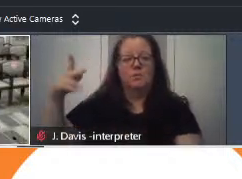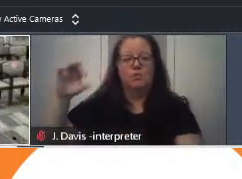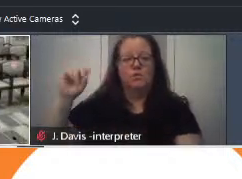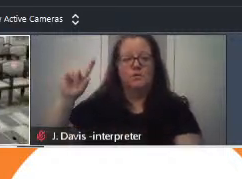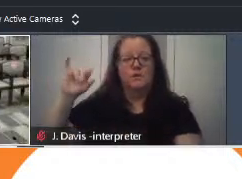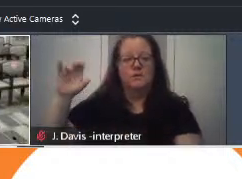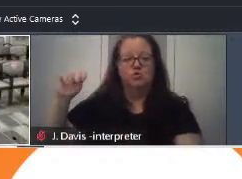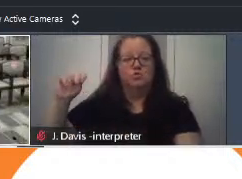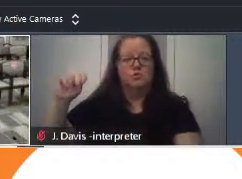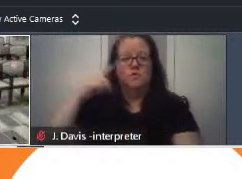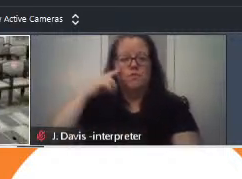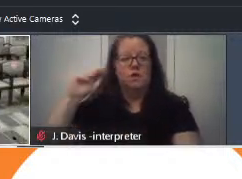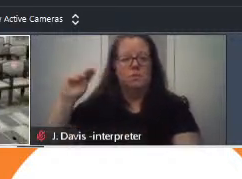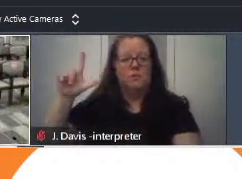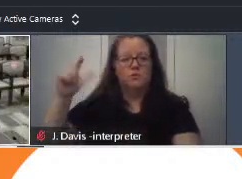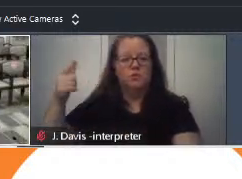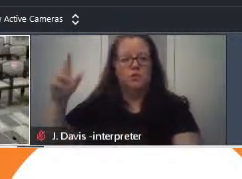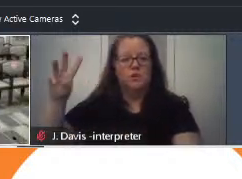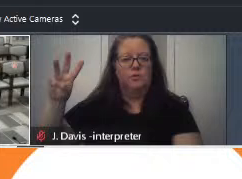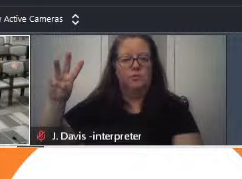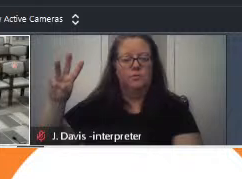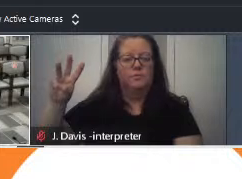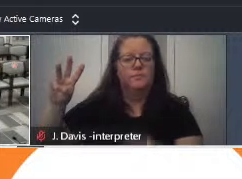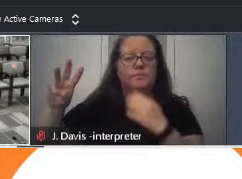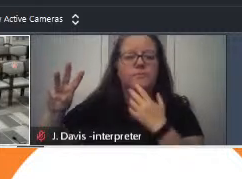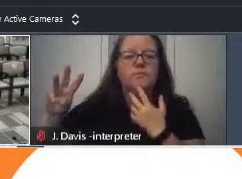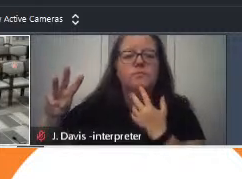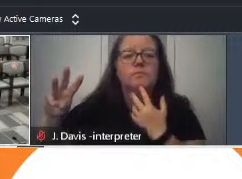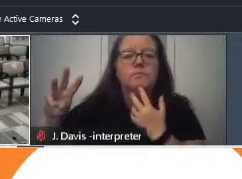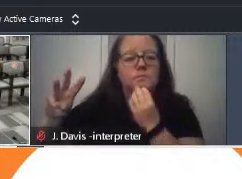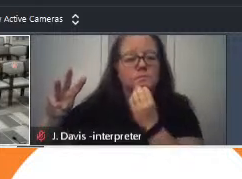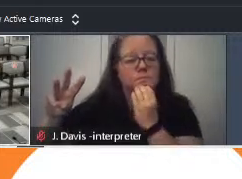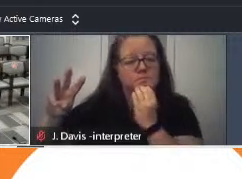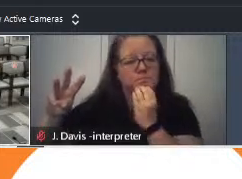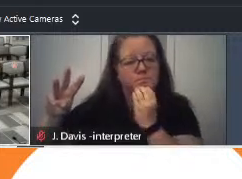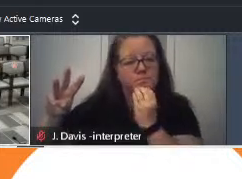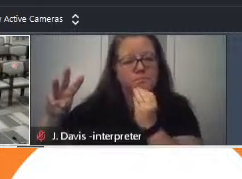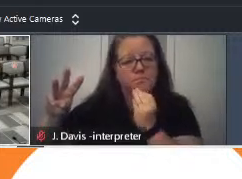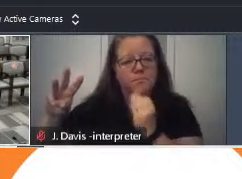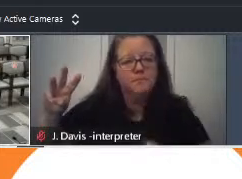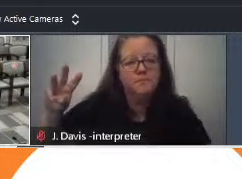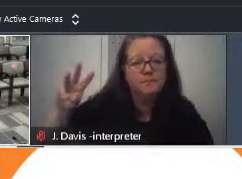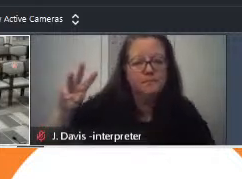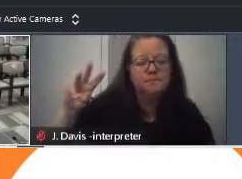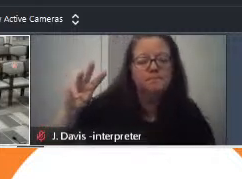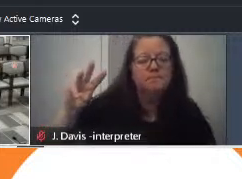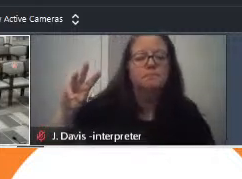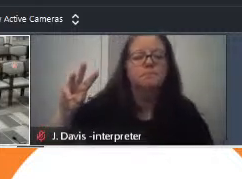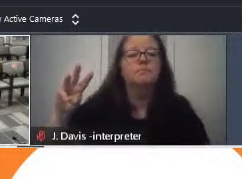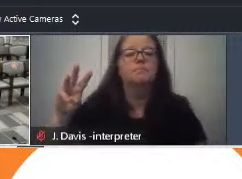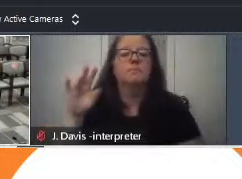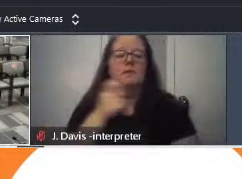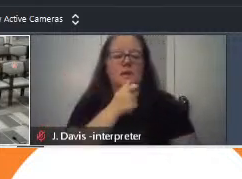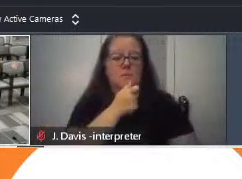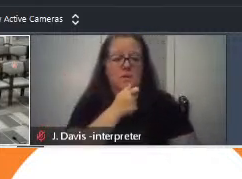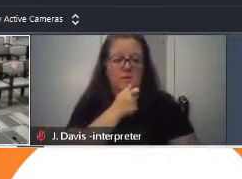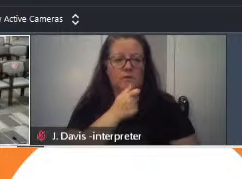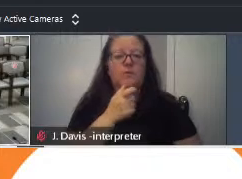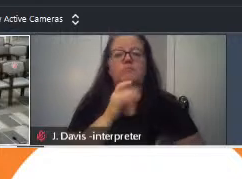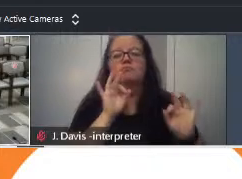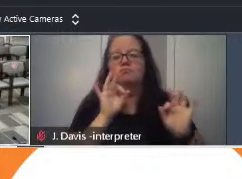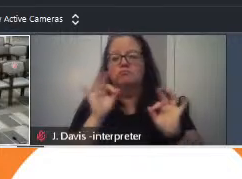Water. No, that's the mic. Isn't it? That's the microphone. I'm sorry. I should have had that. I just had somebody advance. Is it